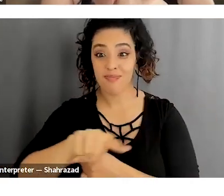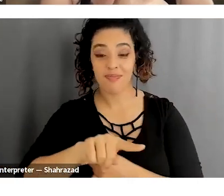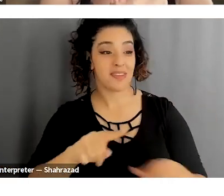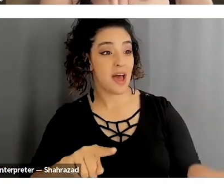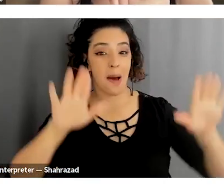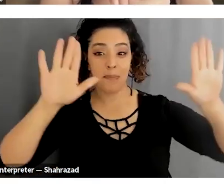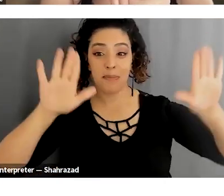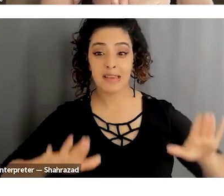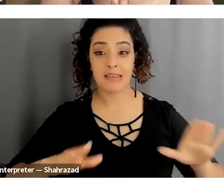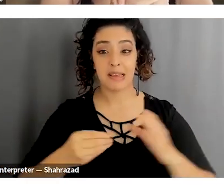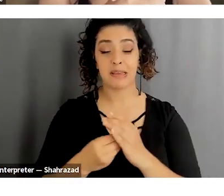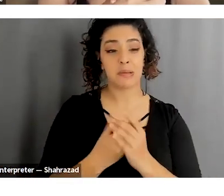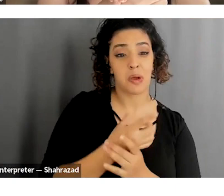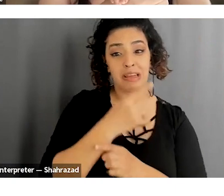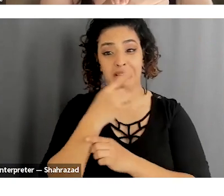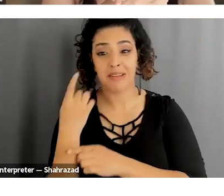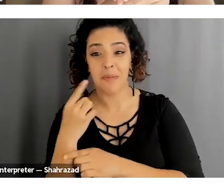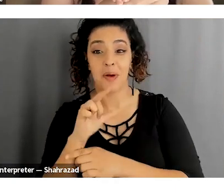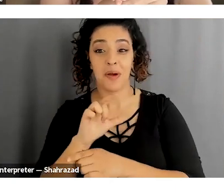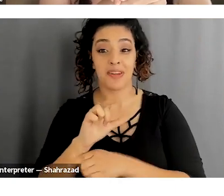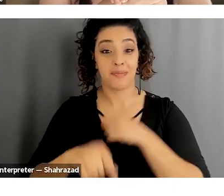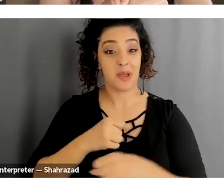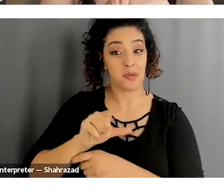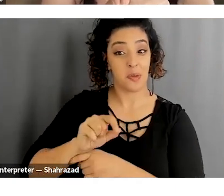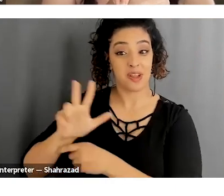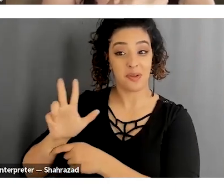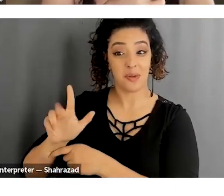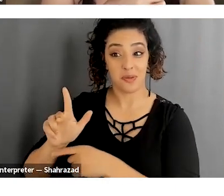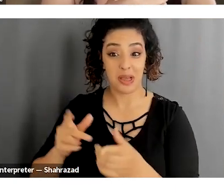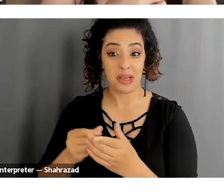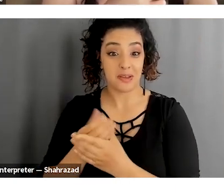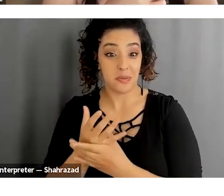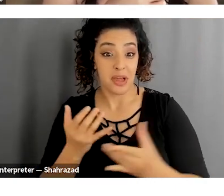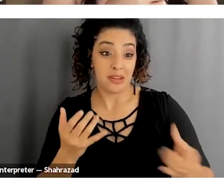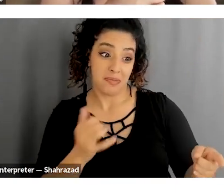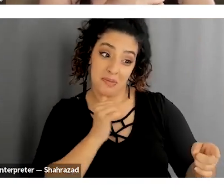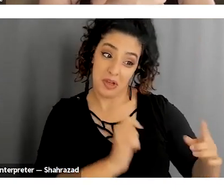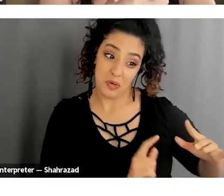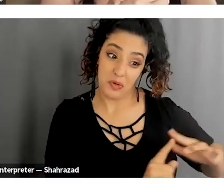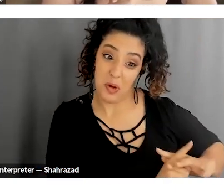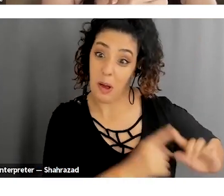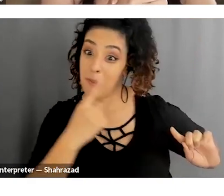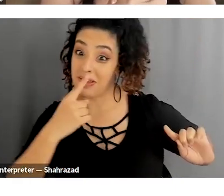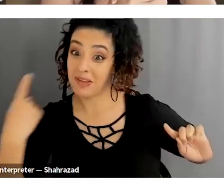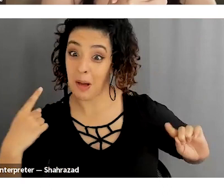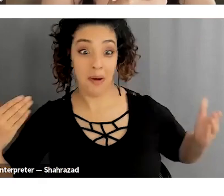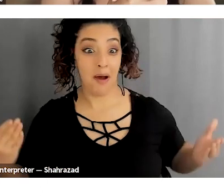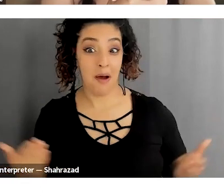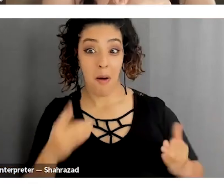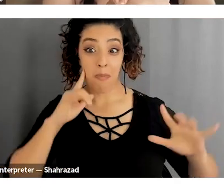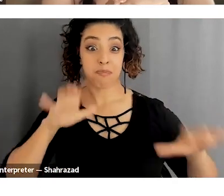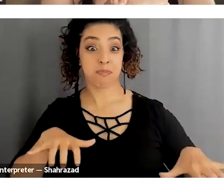summer 2023. Spring did not show up, but summer is here in New